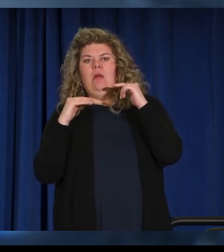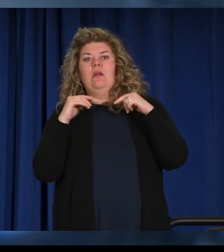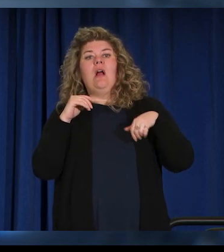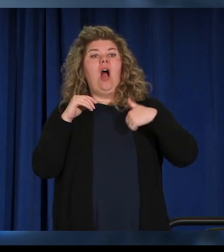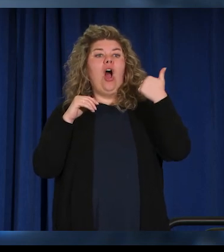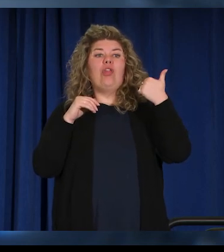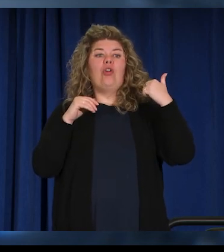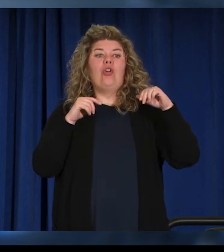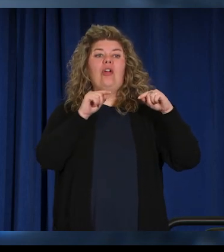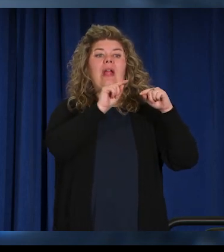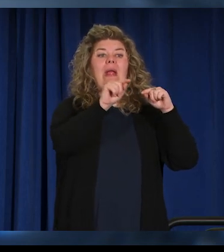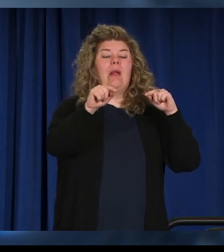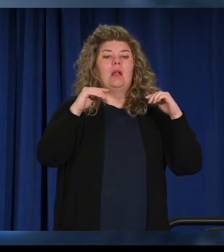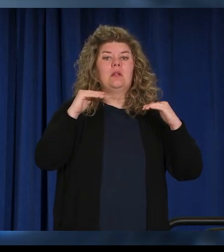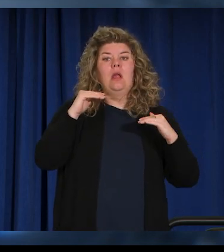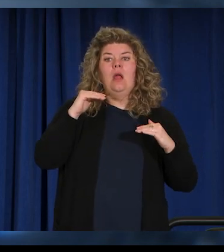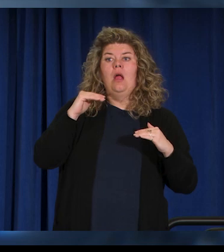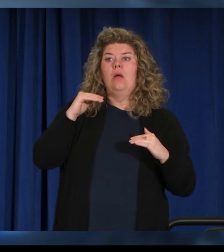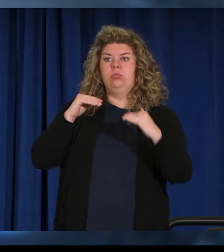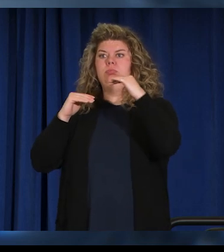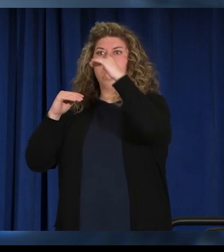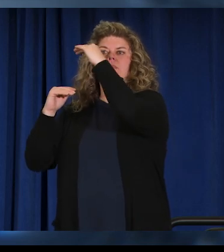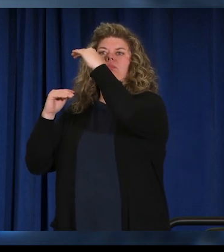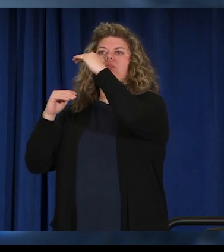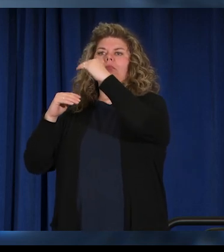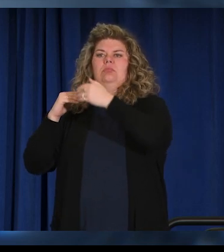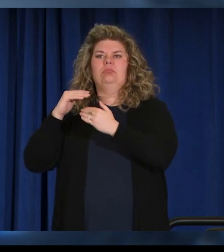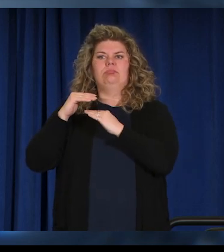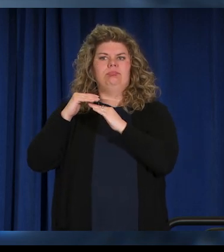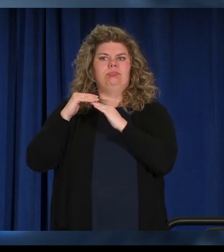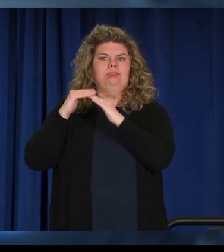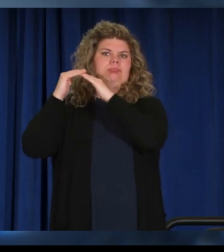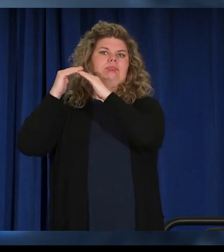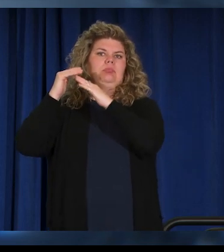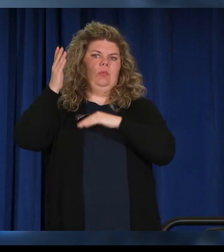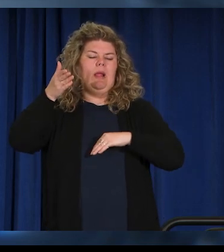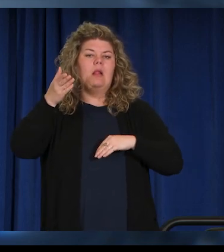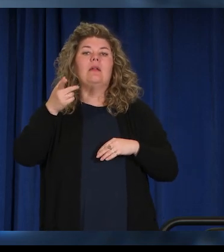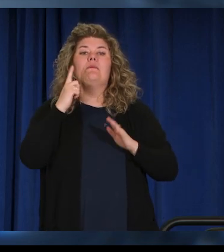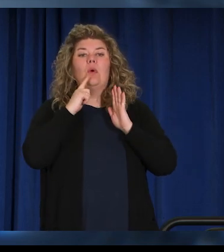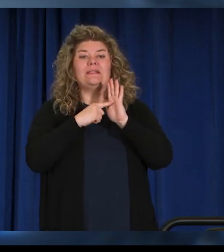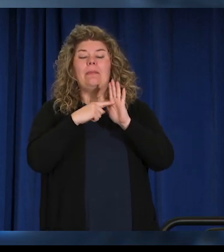by enhancing the skills and qualities in other areas. As an example, someone with